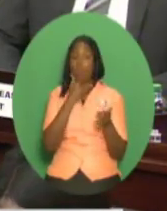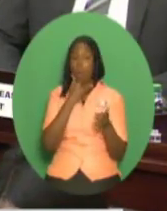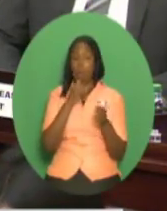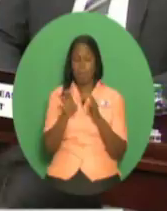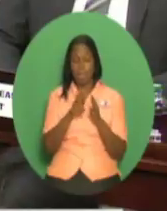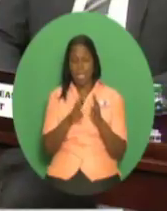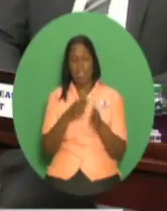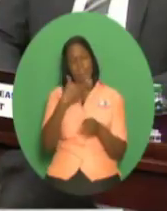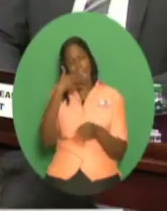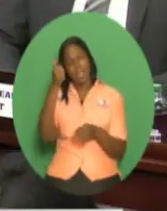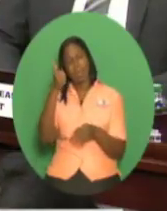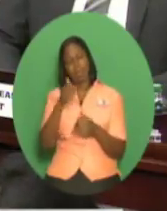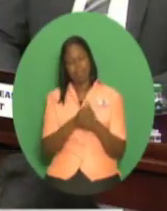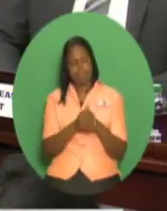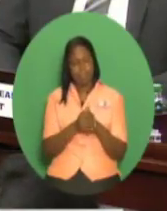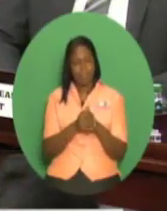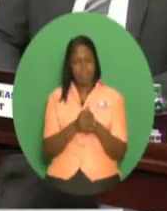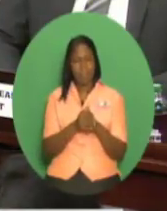benefit.